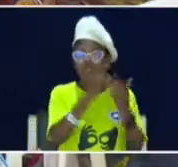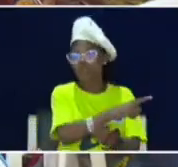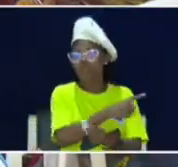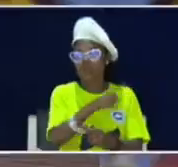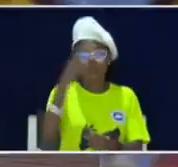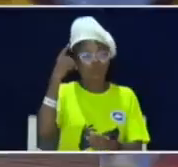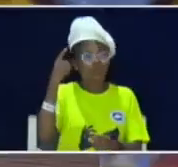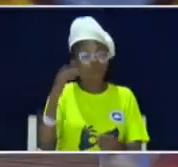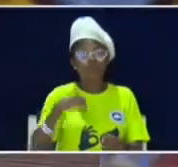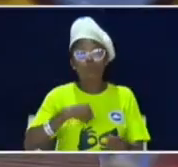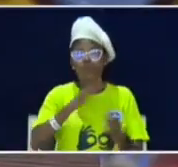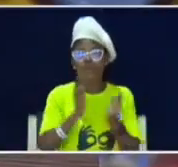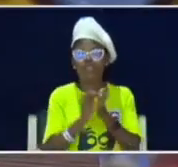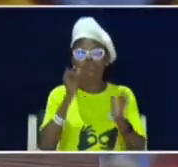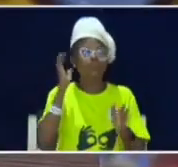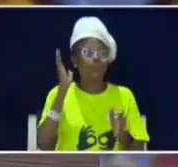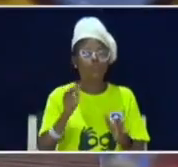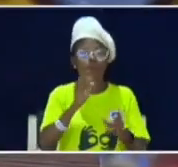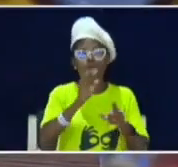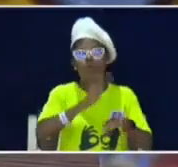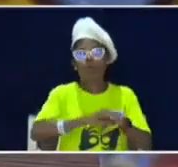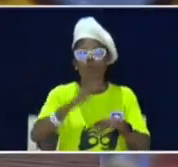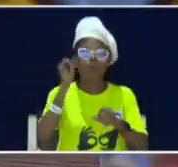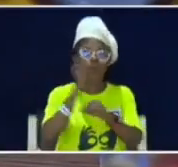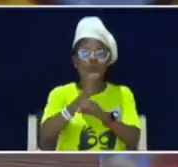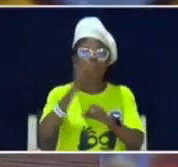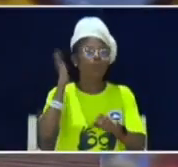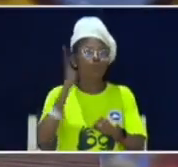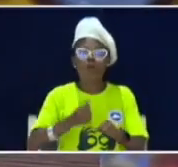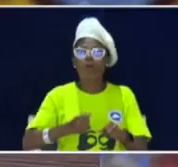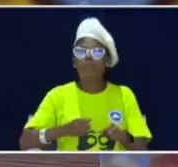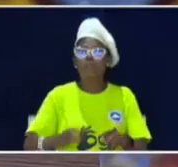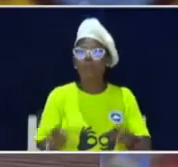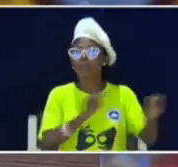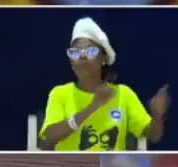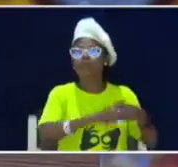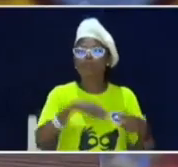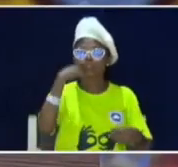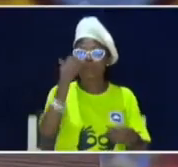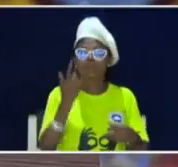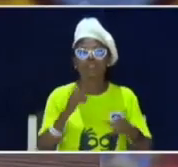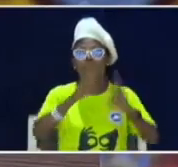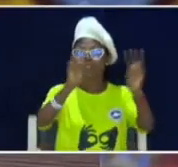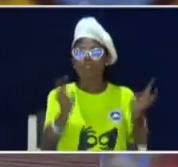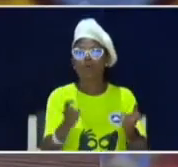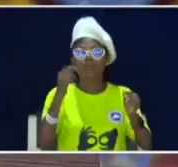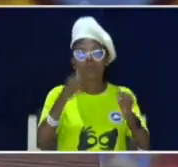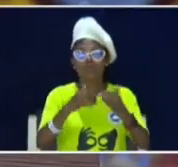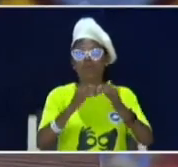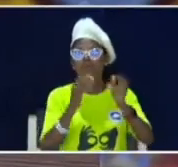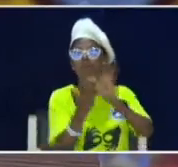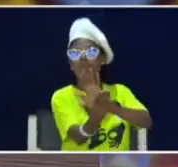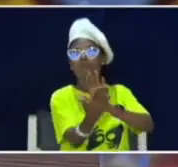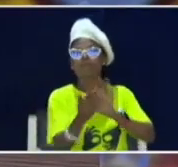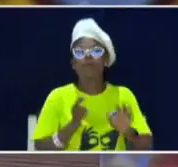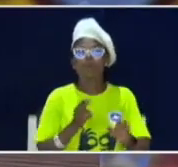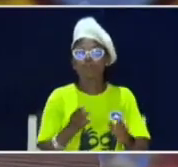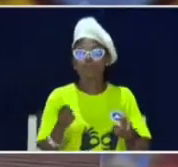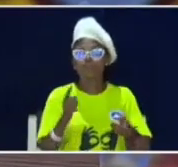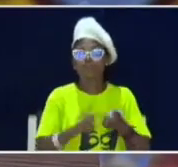never to put you to shame in the name of Jesus Christ. The topic before us tonight is on the eagle's